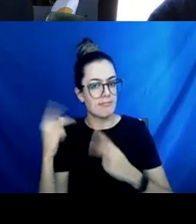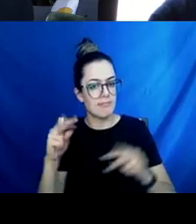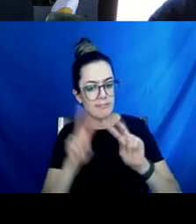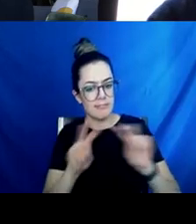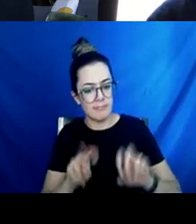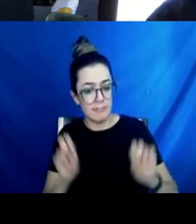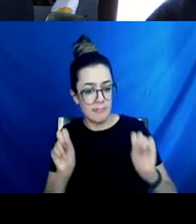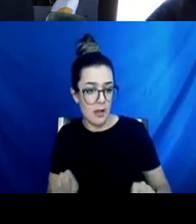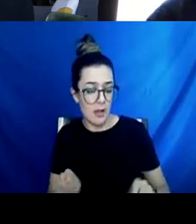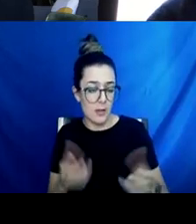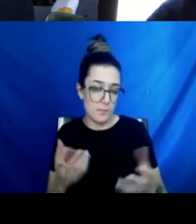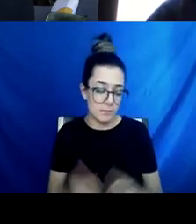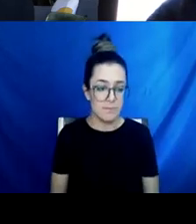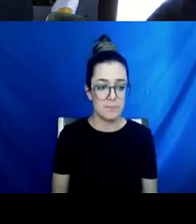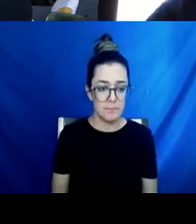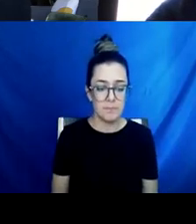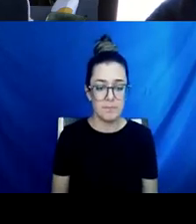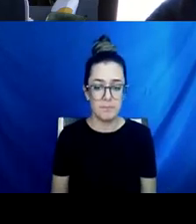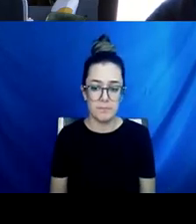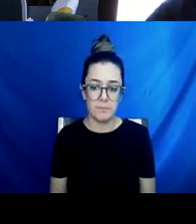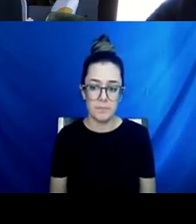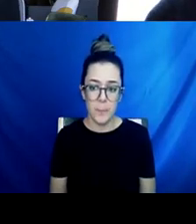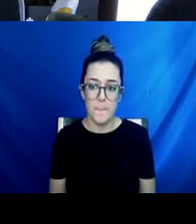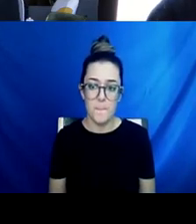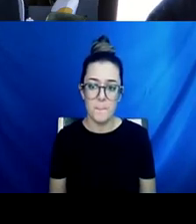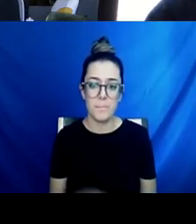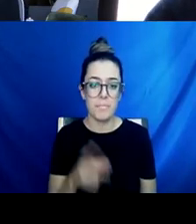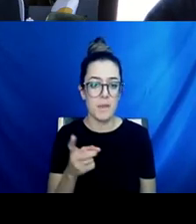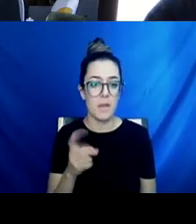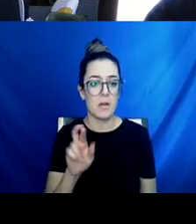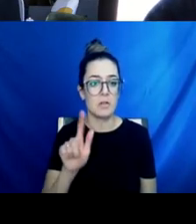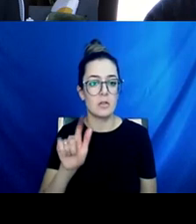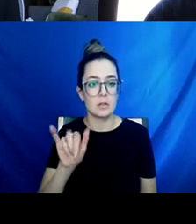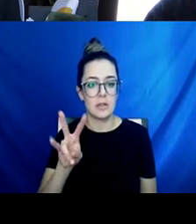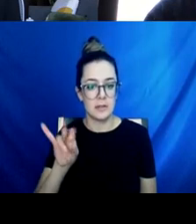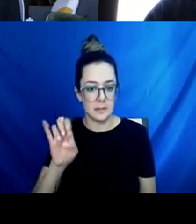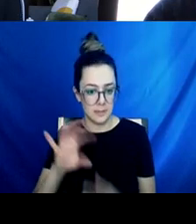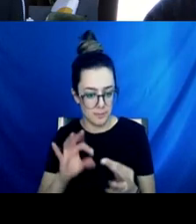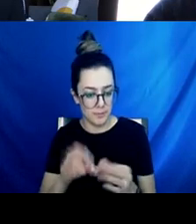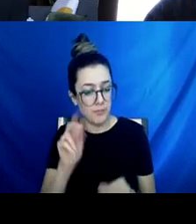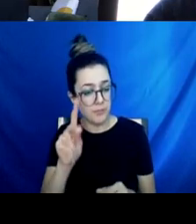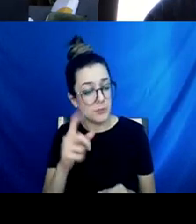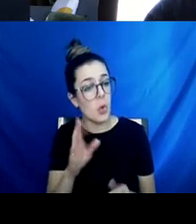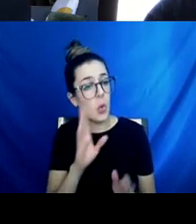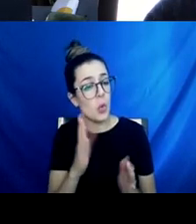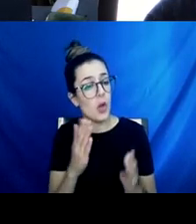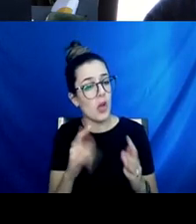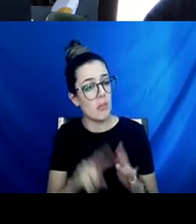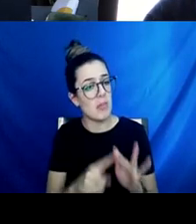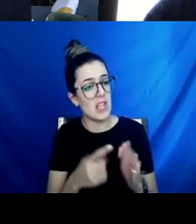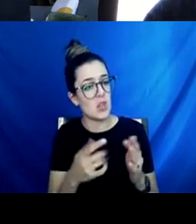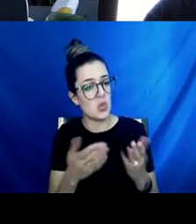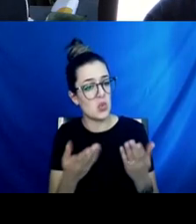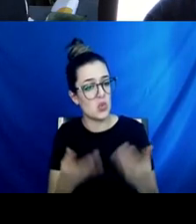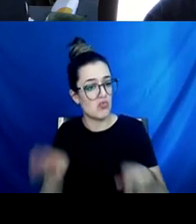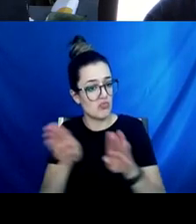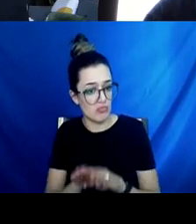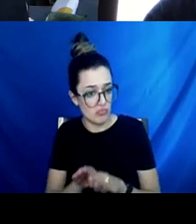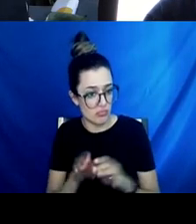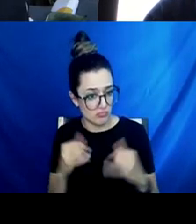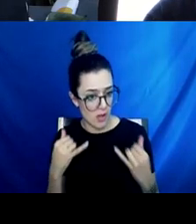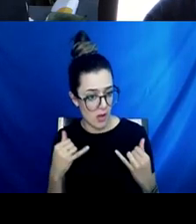these stories. And if we do become desensitized, isn't that sort of defeating the purpose? Because like I said, in Syria, think about it.